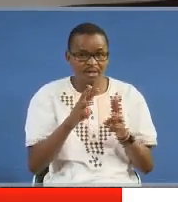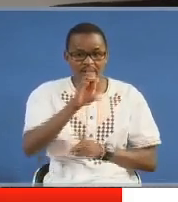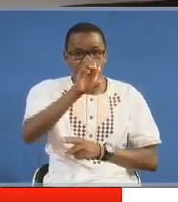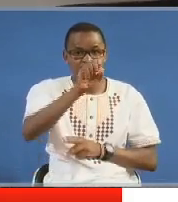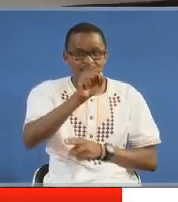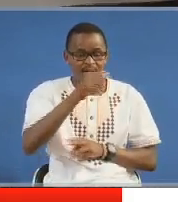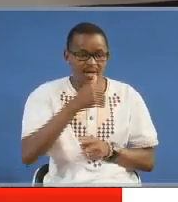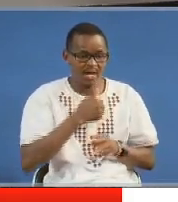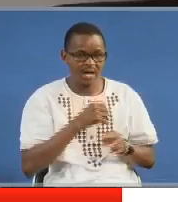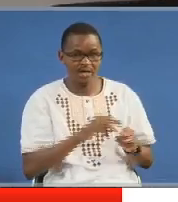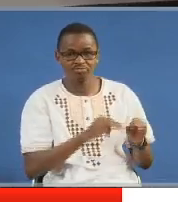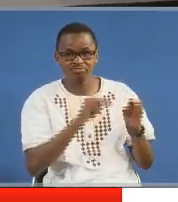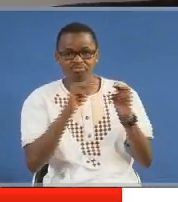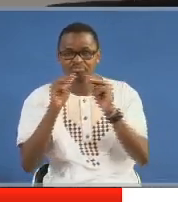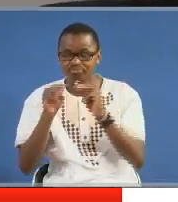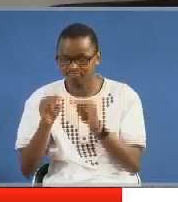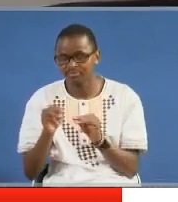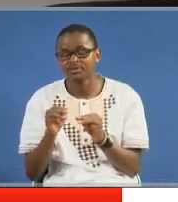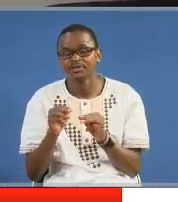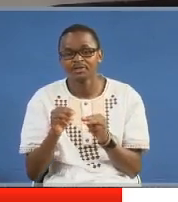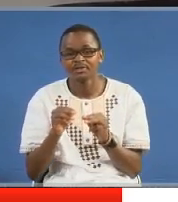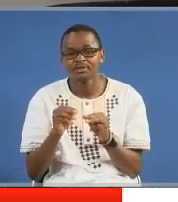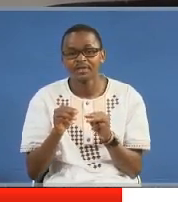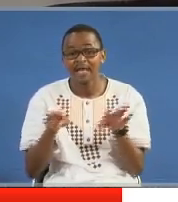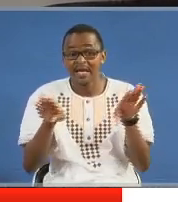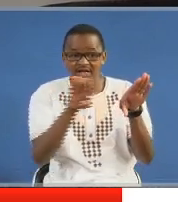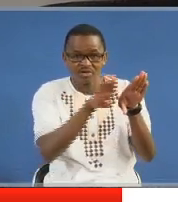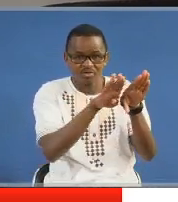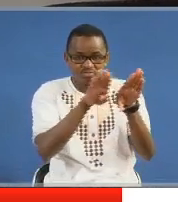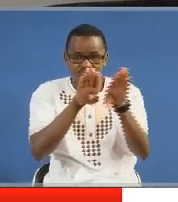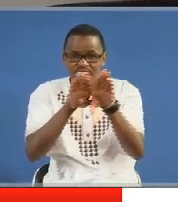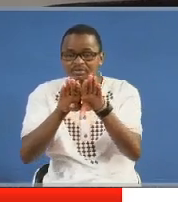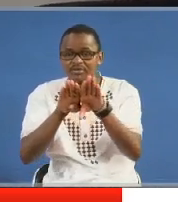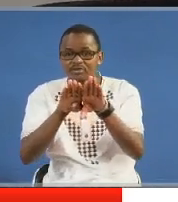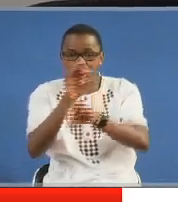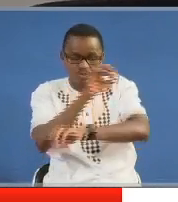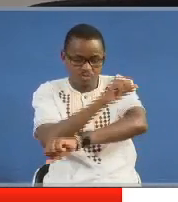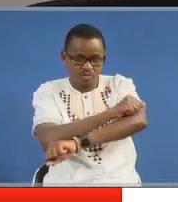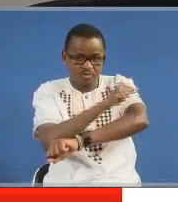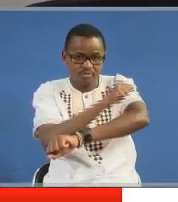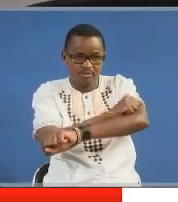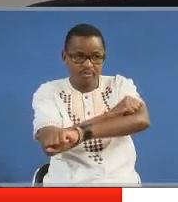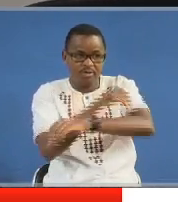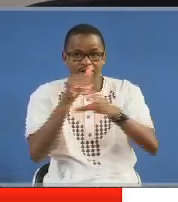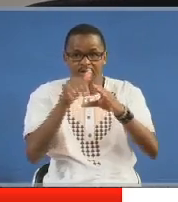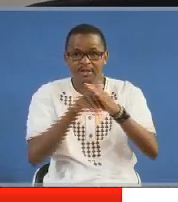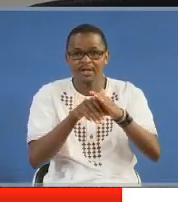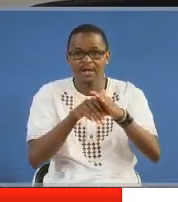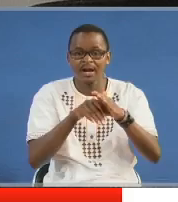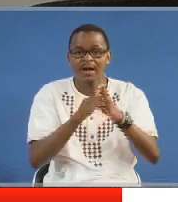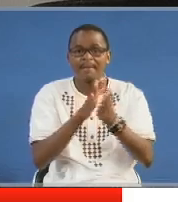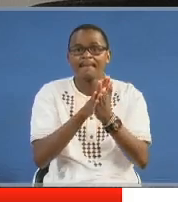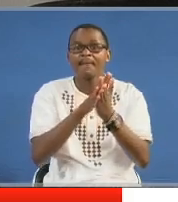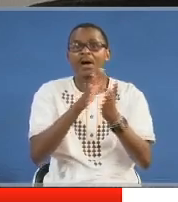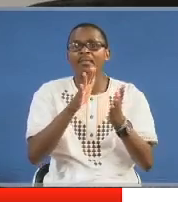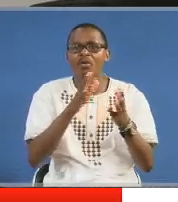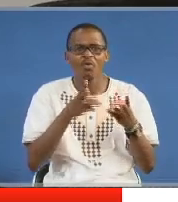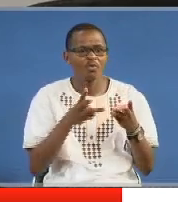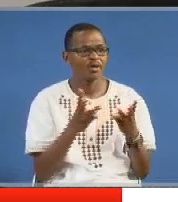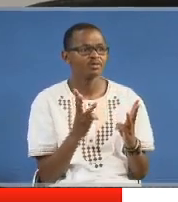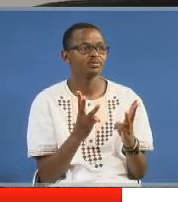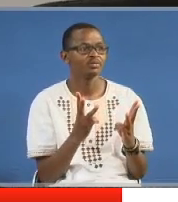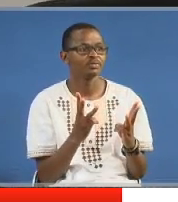Secretary has moved and closed down schools in a more reactionary manner